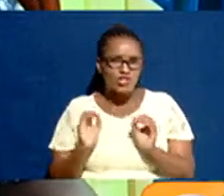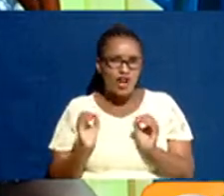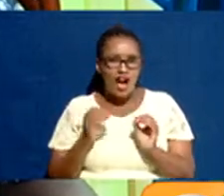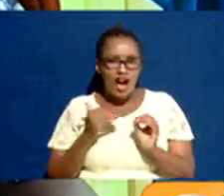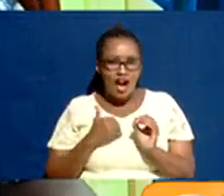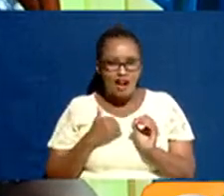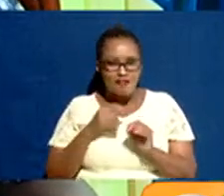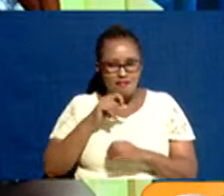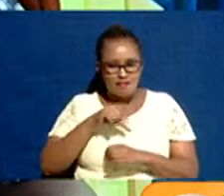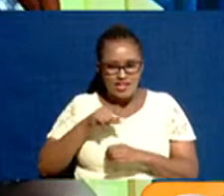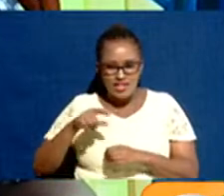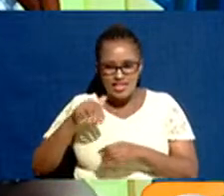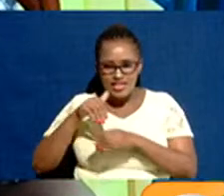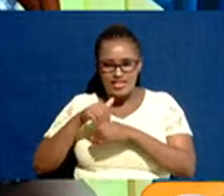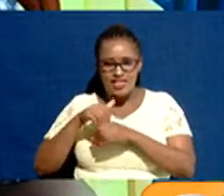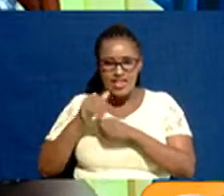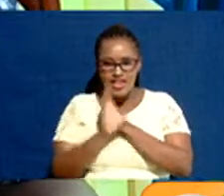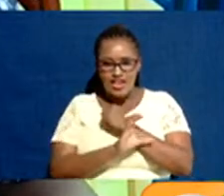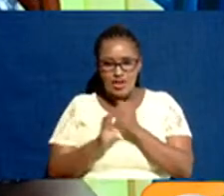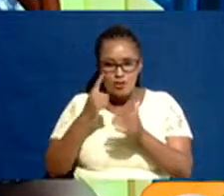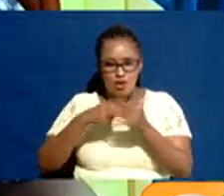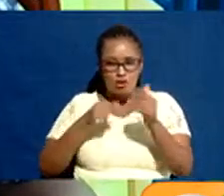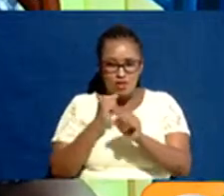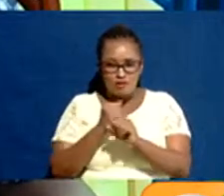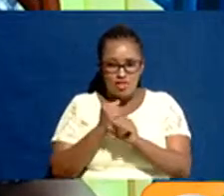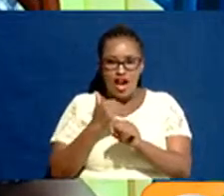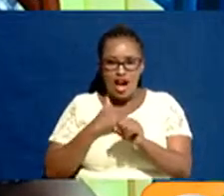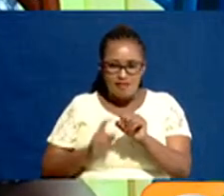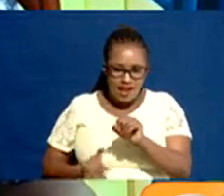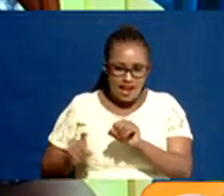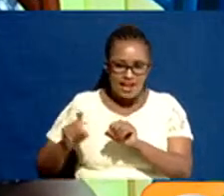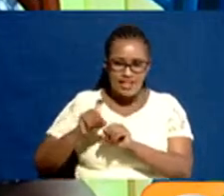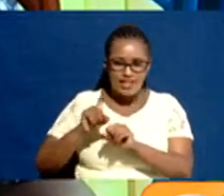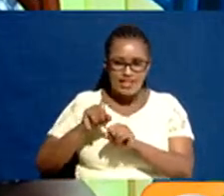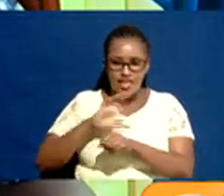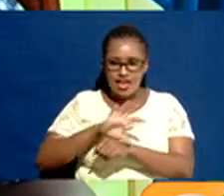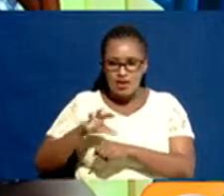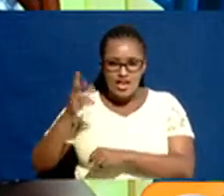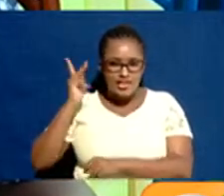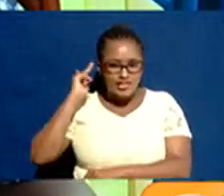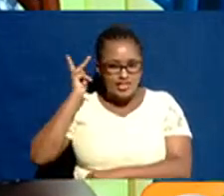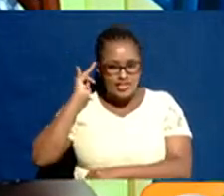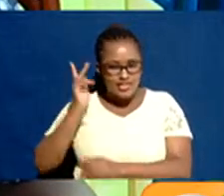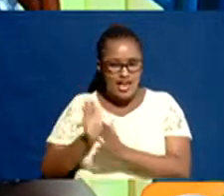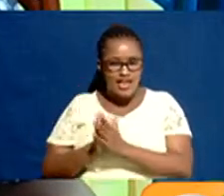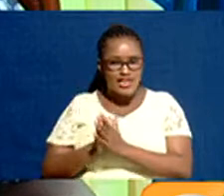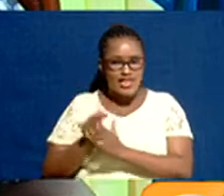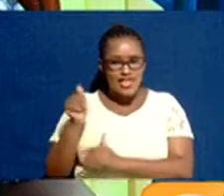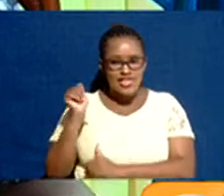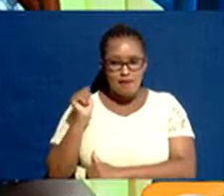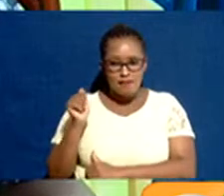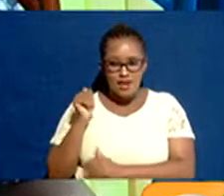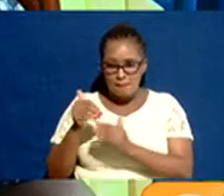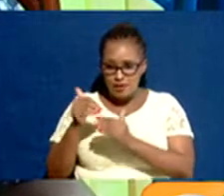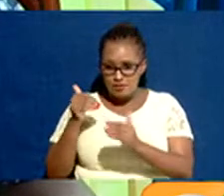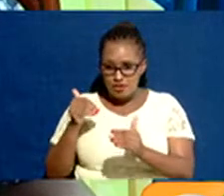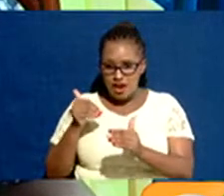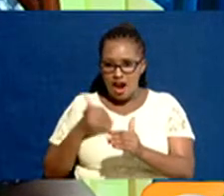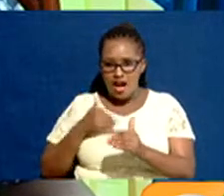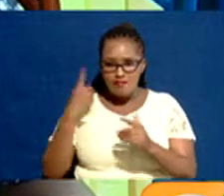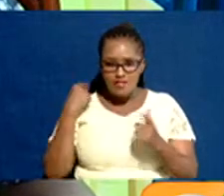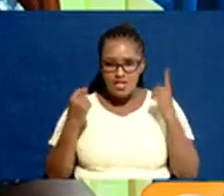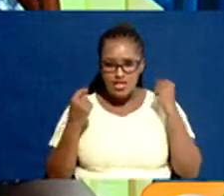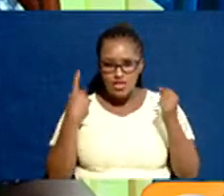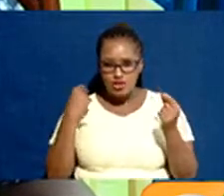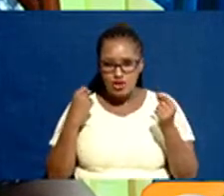fertilizer everywhere. In fact, what we have done, we have had now added the counties of Kisii and Nyamira. Initially, we had Kericho,